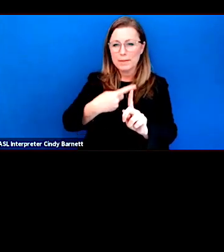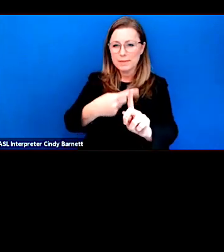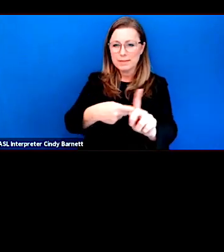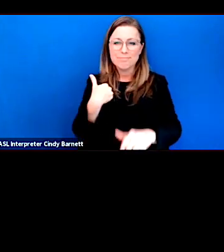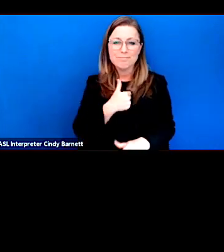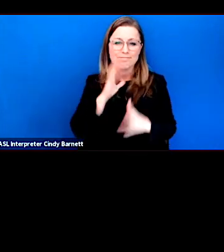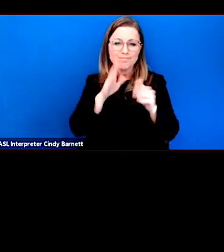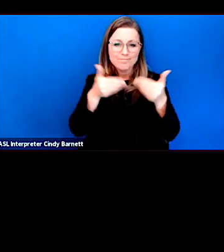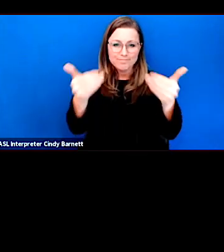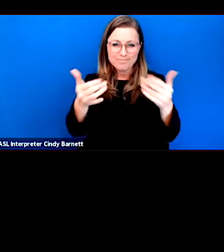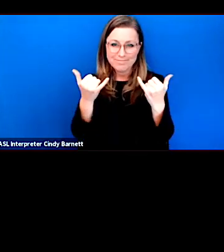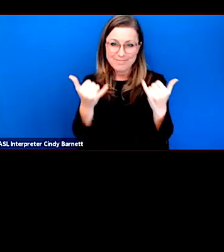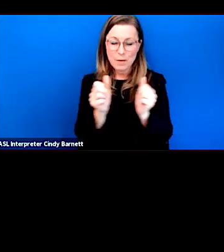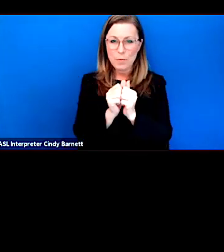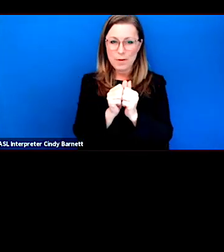the content